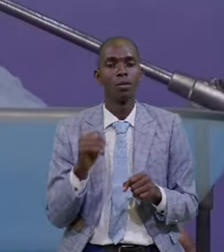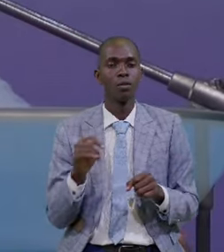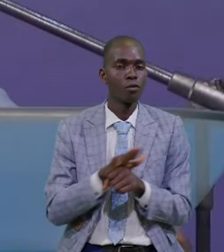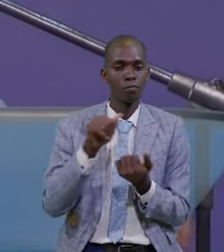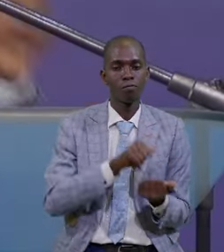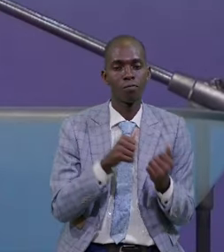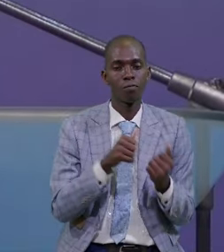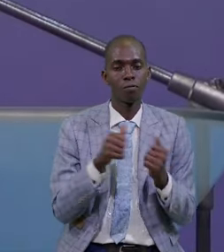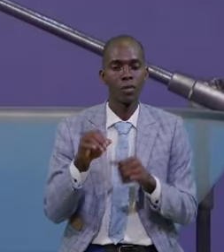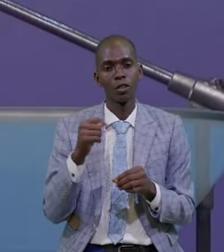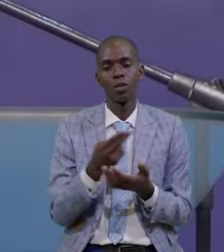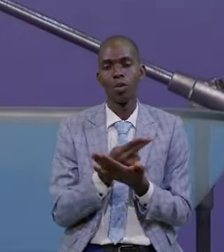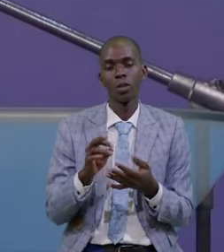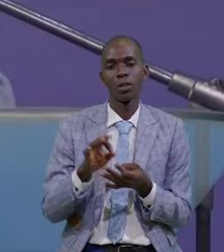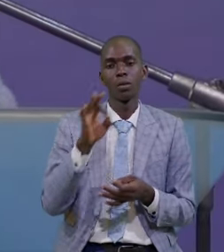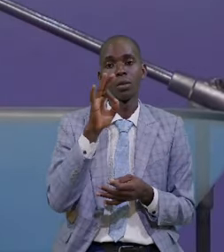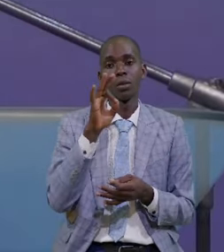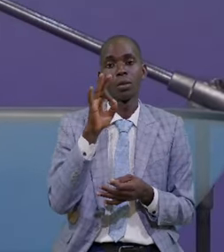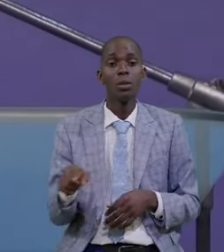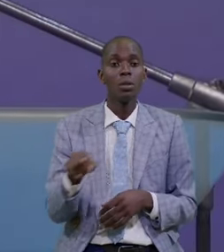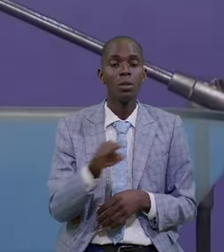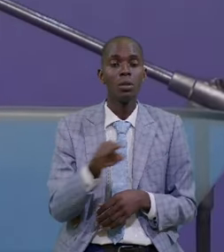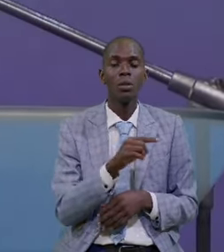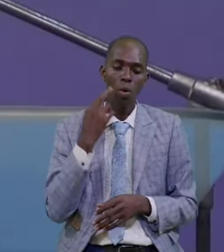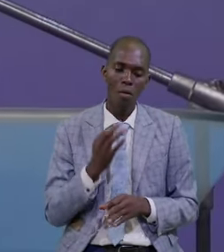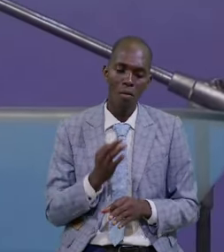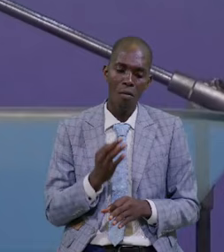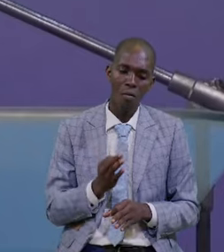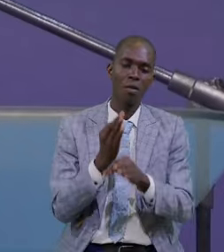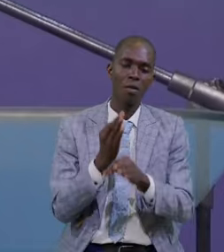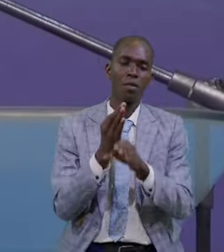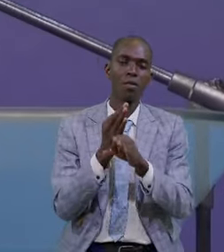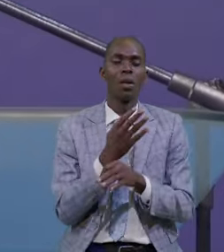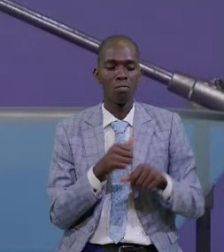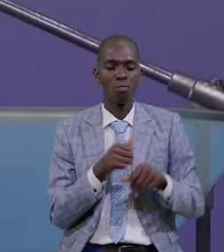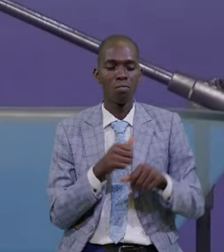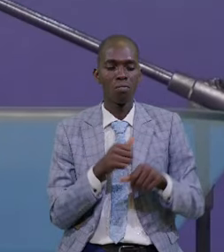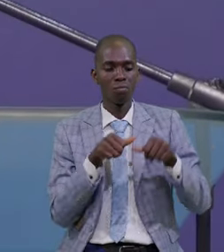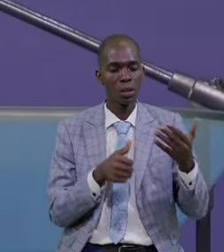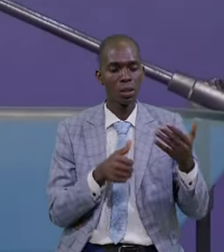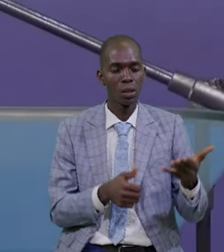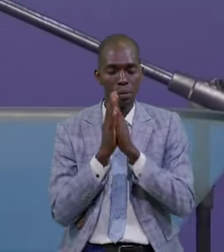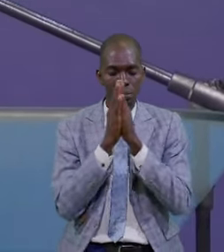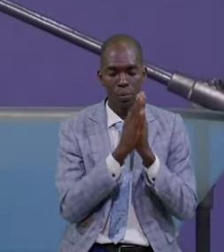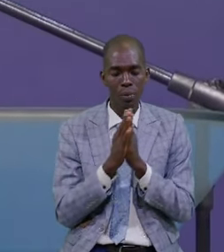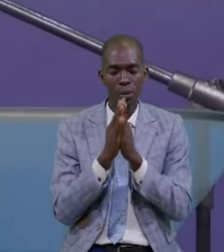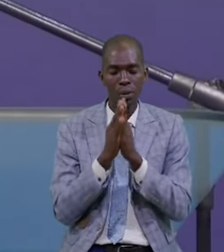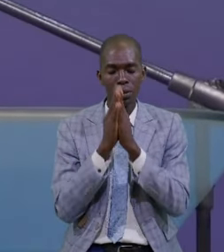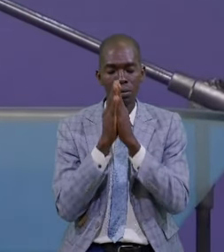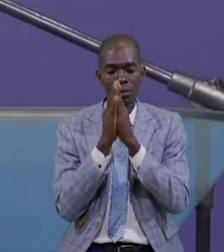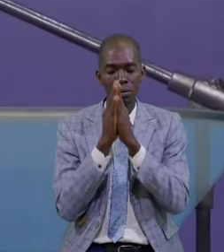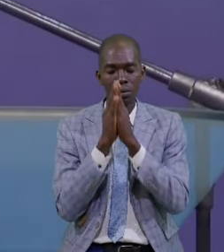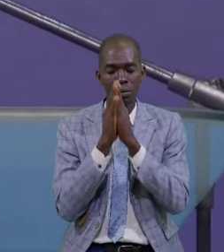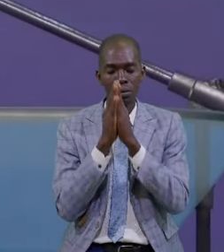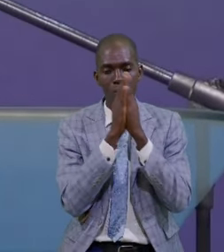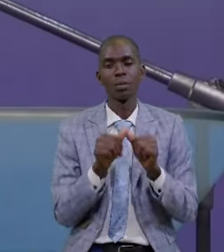Holy Ghost. They were faithful, and they remained there praying and praying and praying.